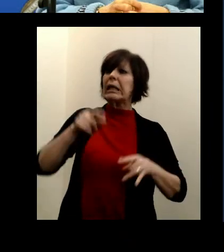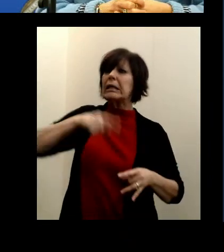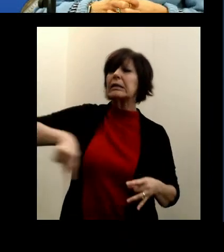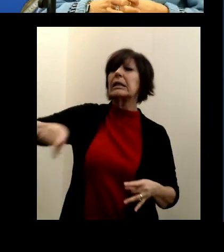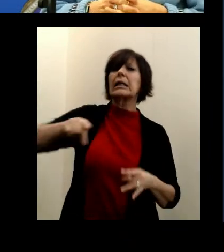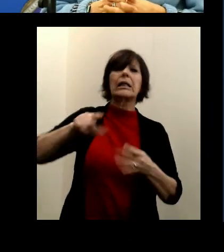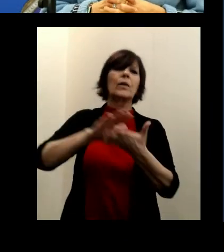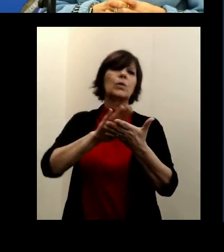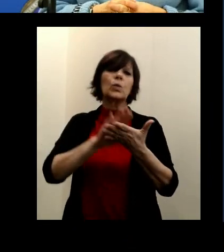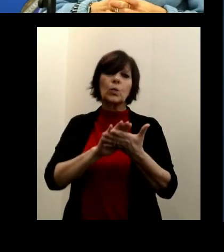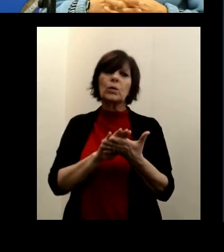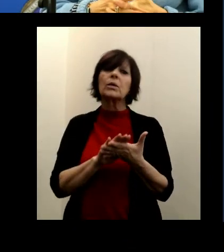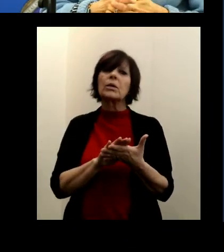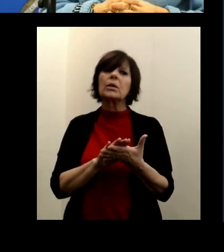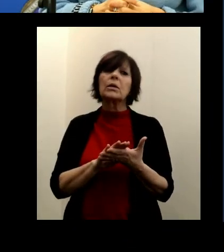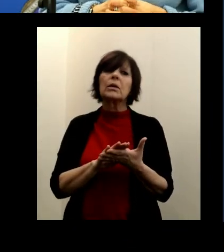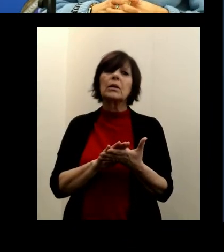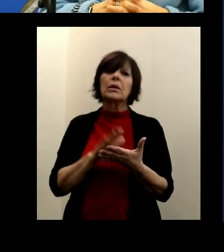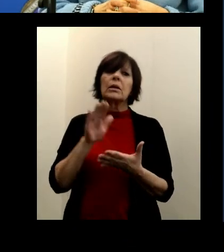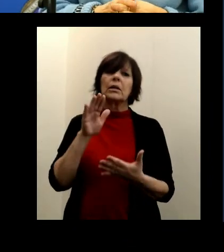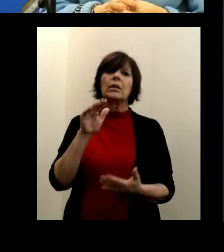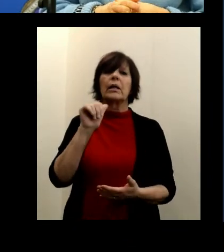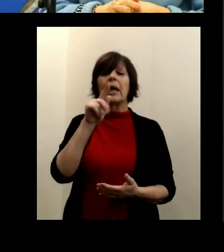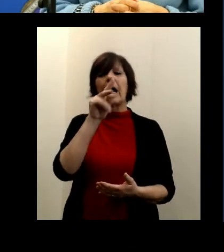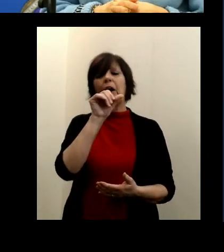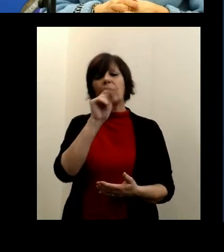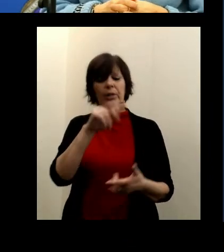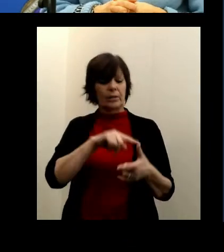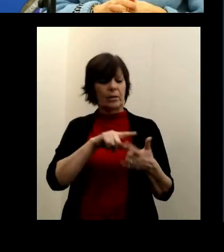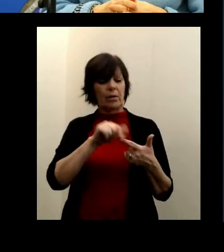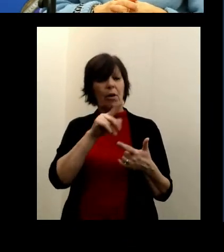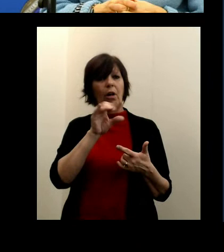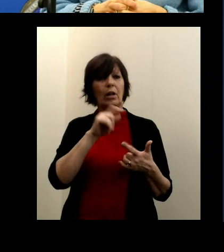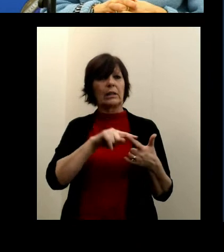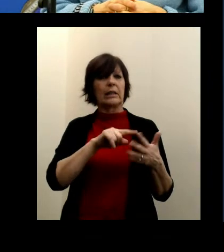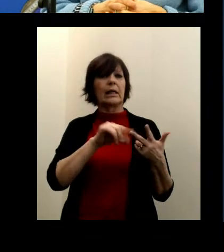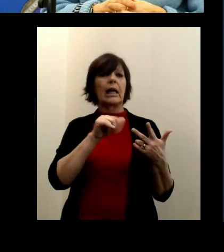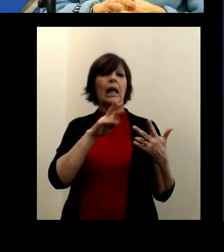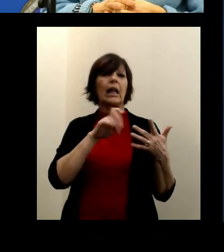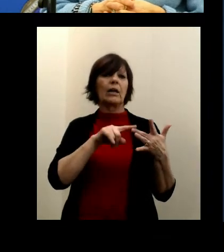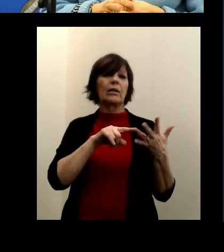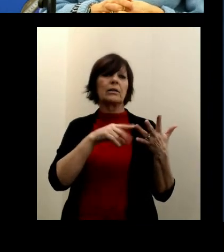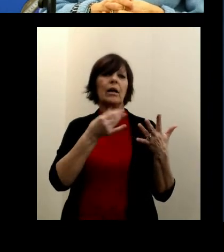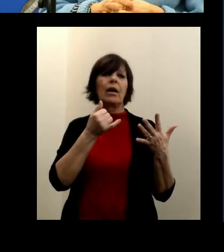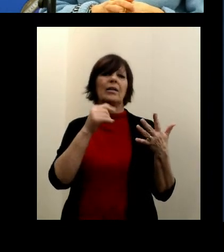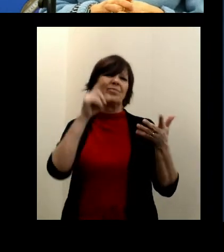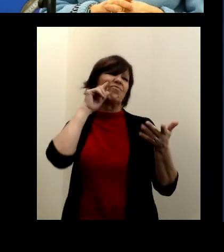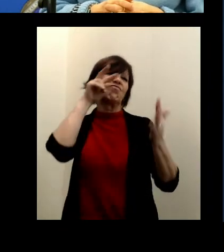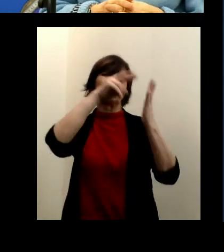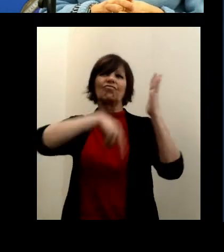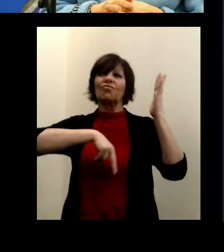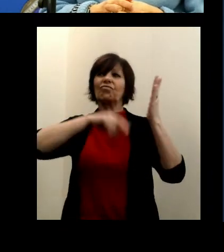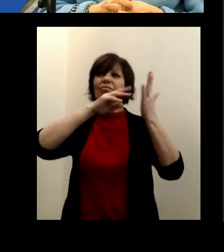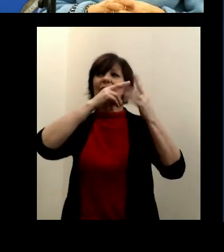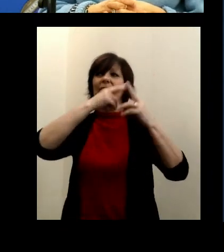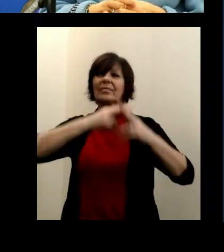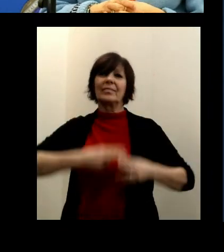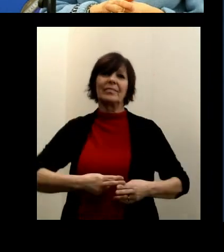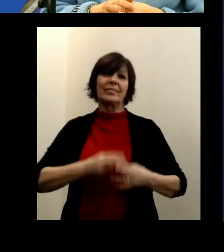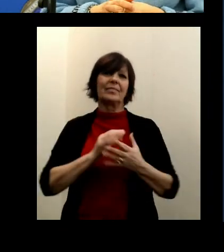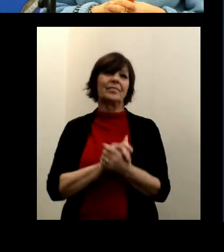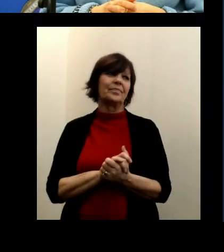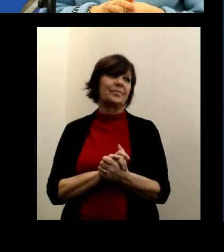robust testing program. And so that includes Akron, Alden, Amherst, Clarence, Hamburg, Holland, Lakeshore, Lancaster, Tonawanda City,